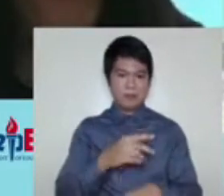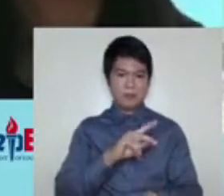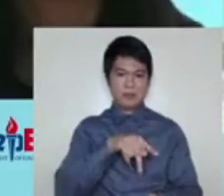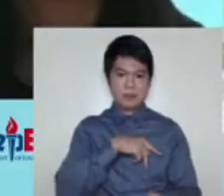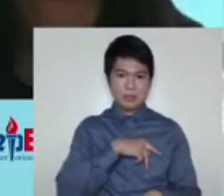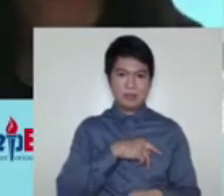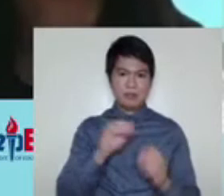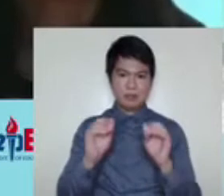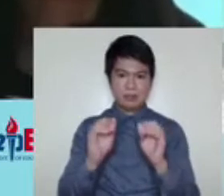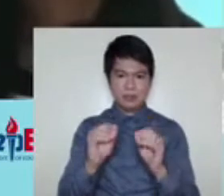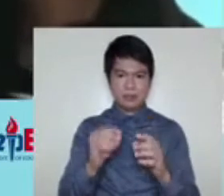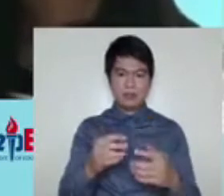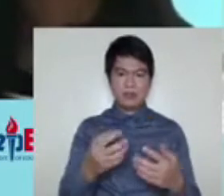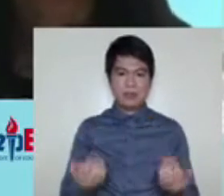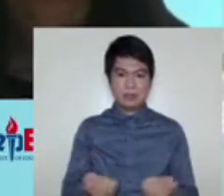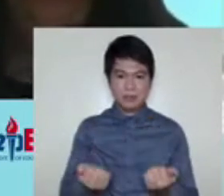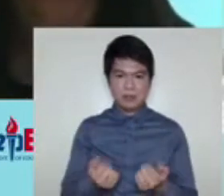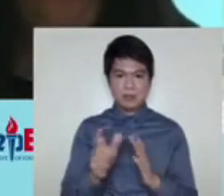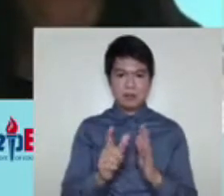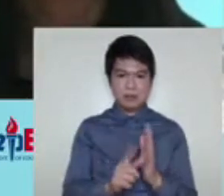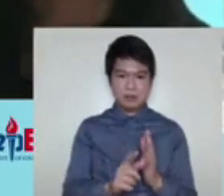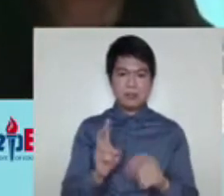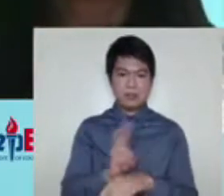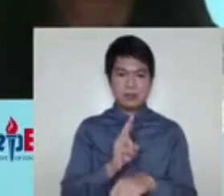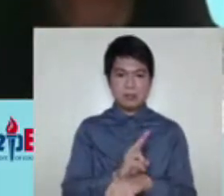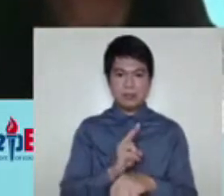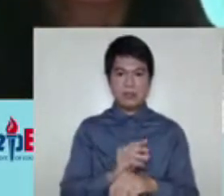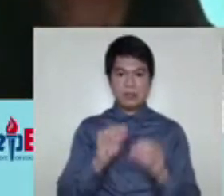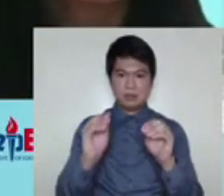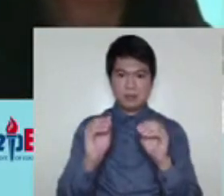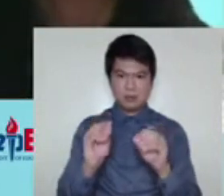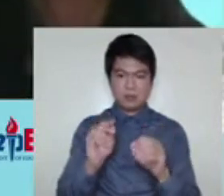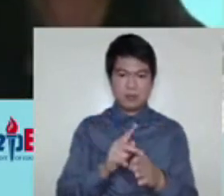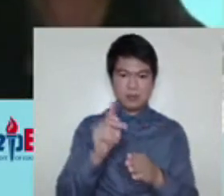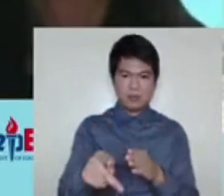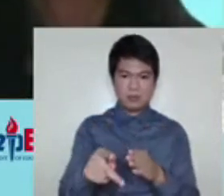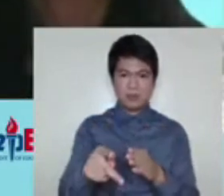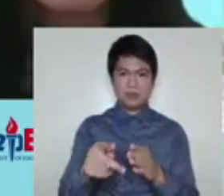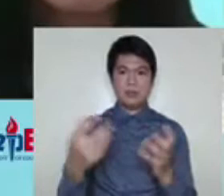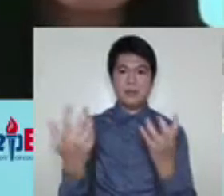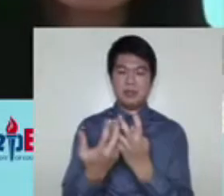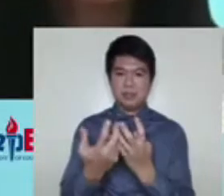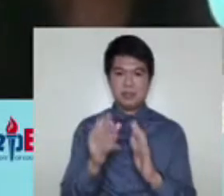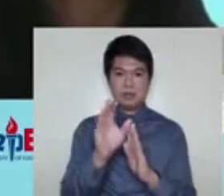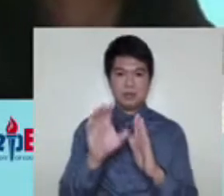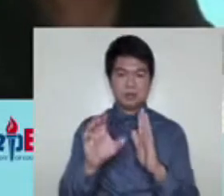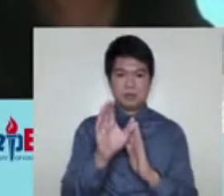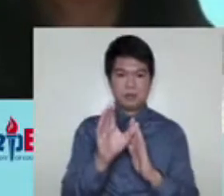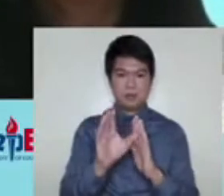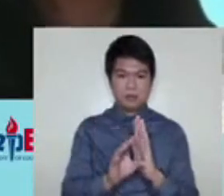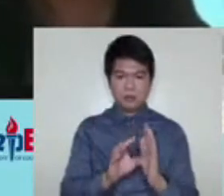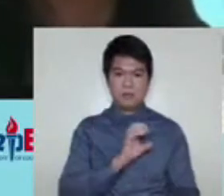to the teaching profession and the responsibilities specified in the Code of Ethics for Professional Teachers. So as you